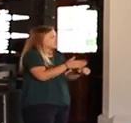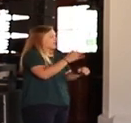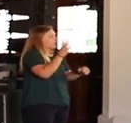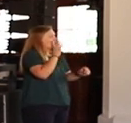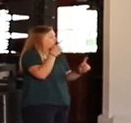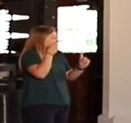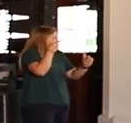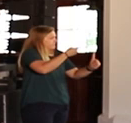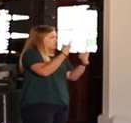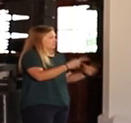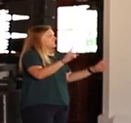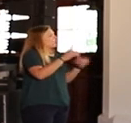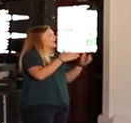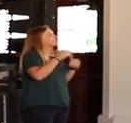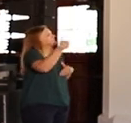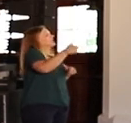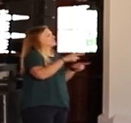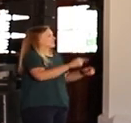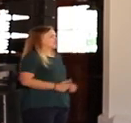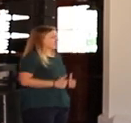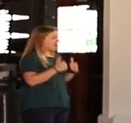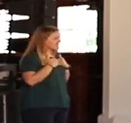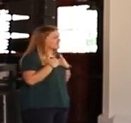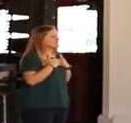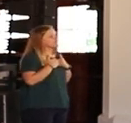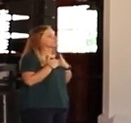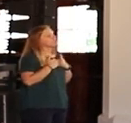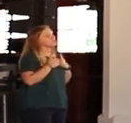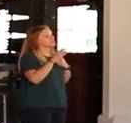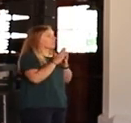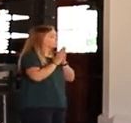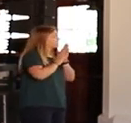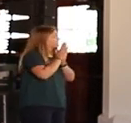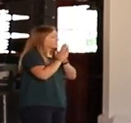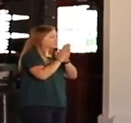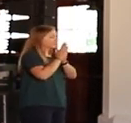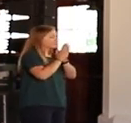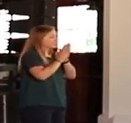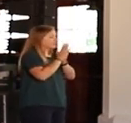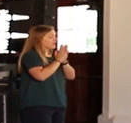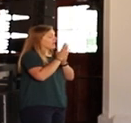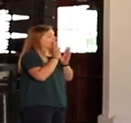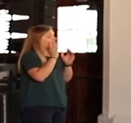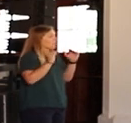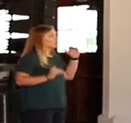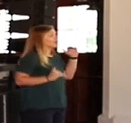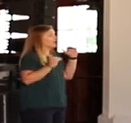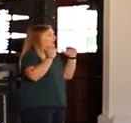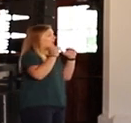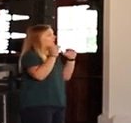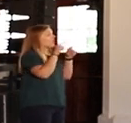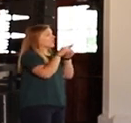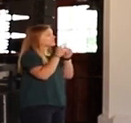whatever comes next in life. The gusto-driven effort that brings you up to and